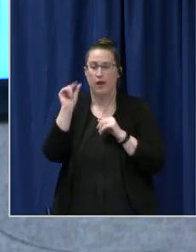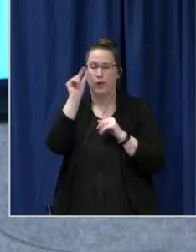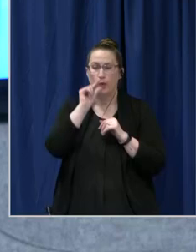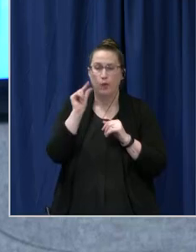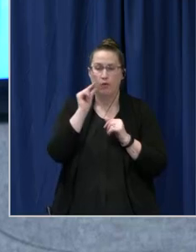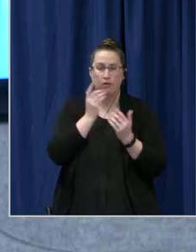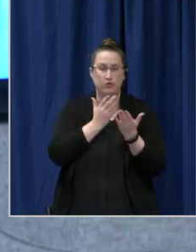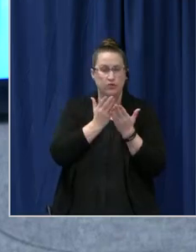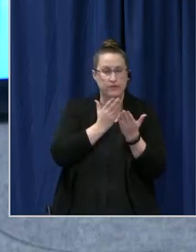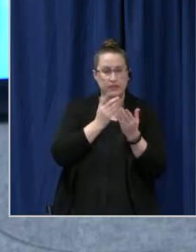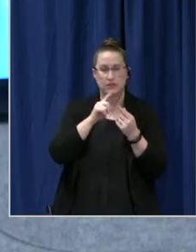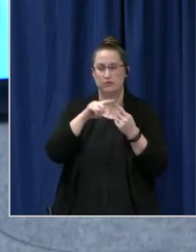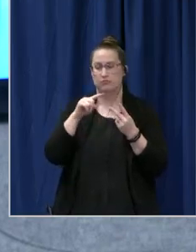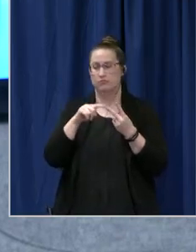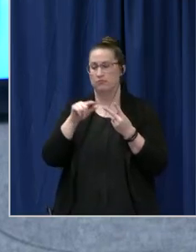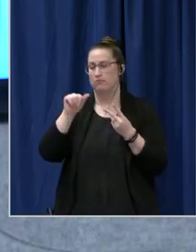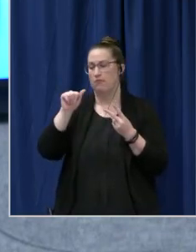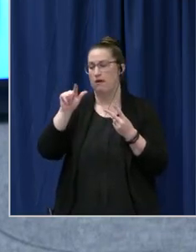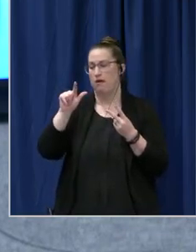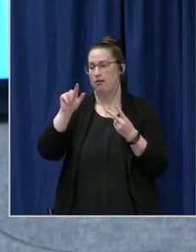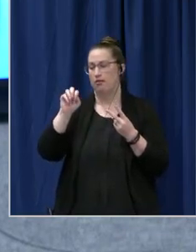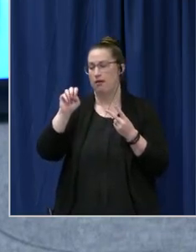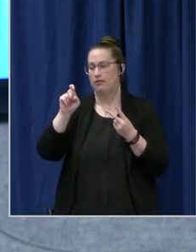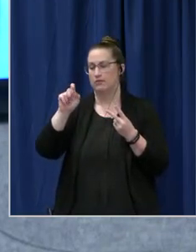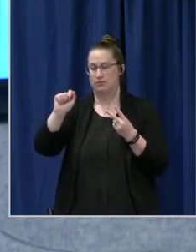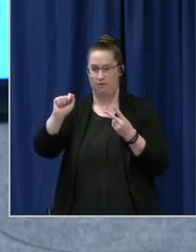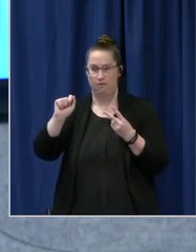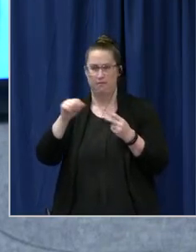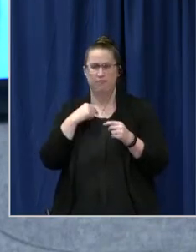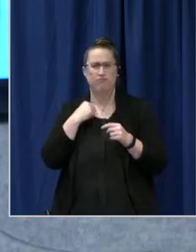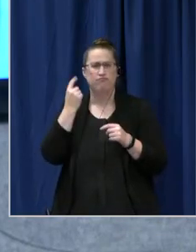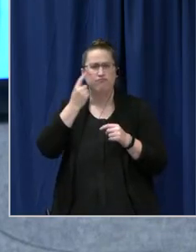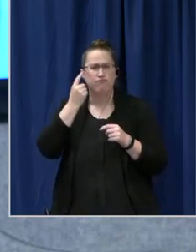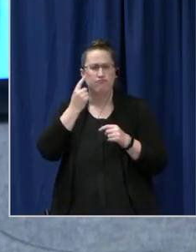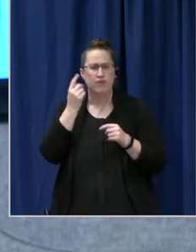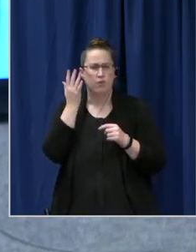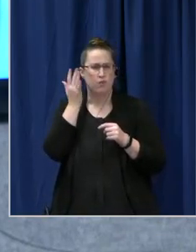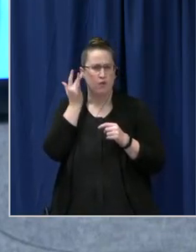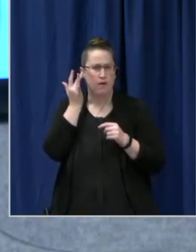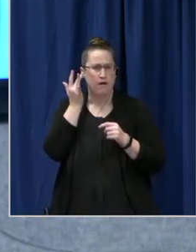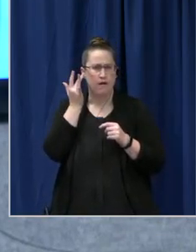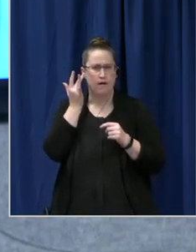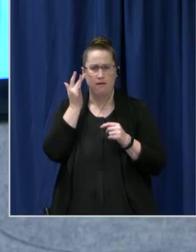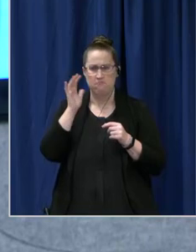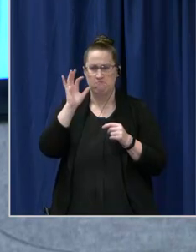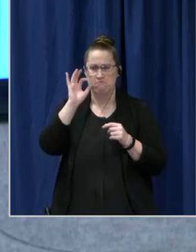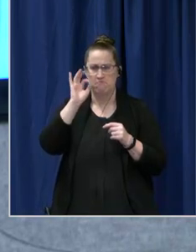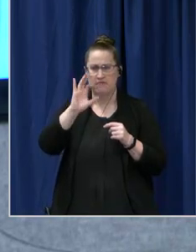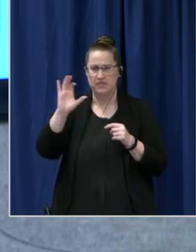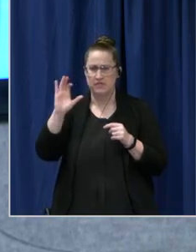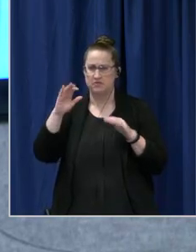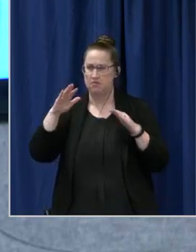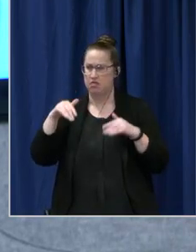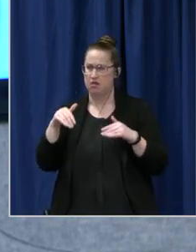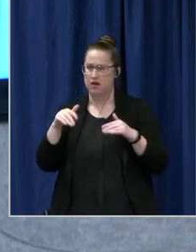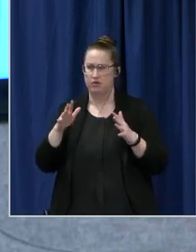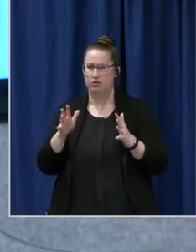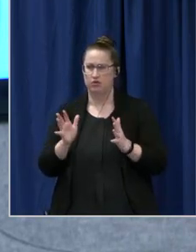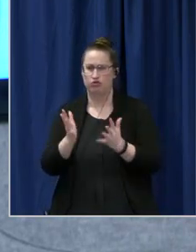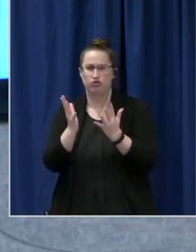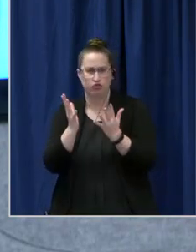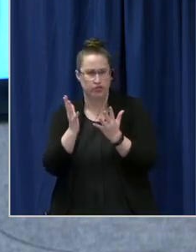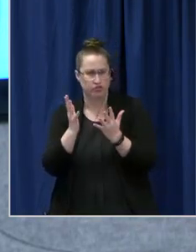services and Alexa, I'm just wondering why perhaps the FCC has not strongly